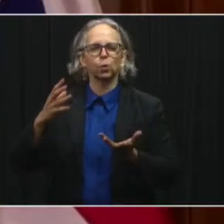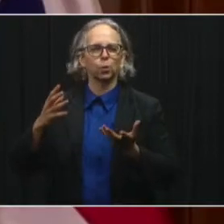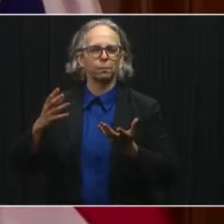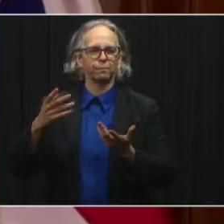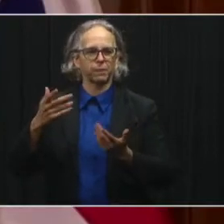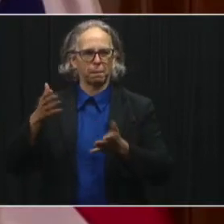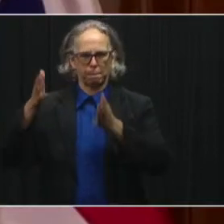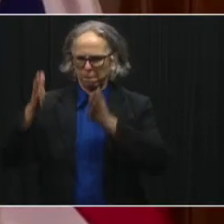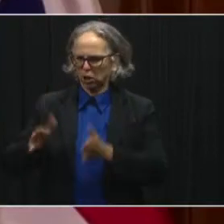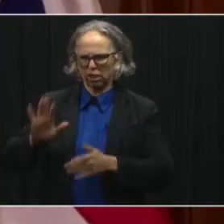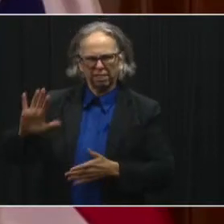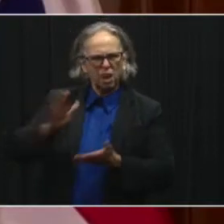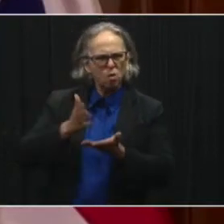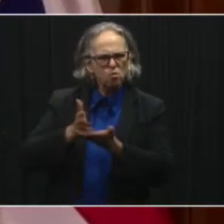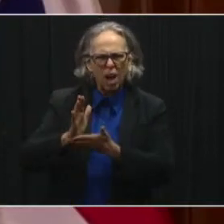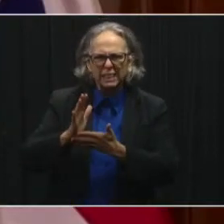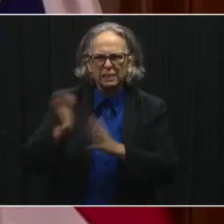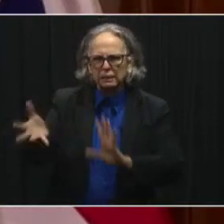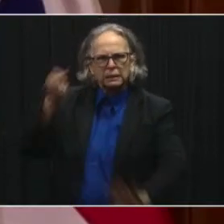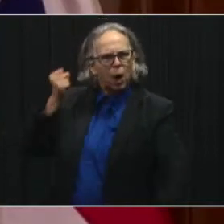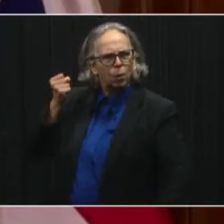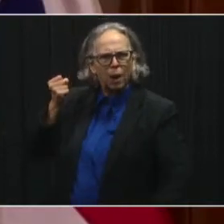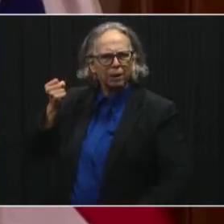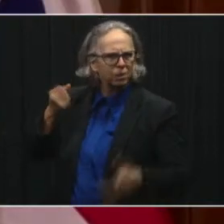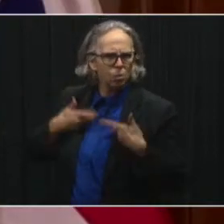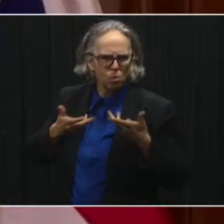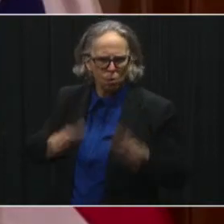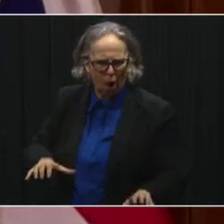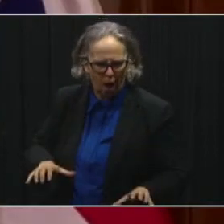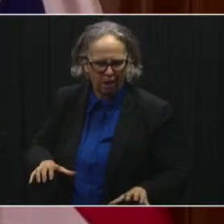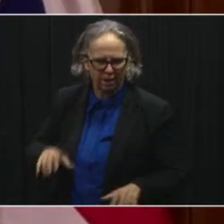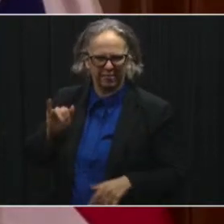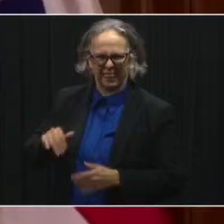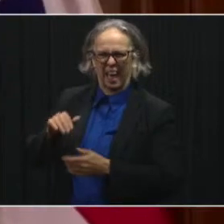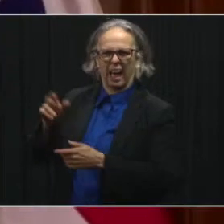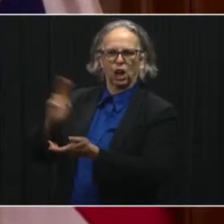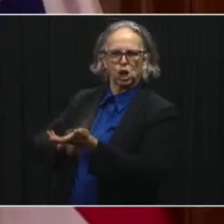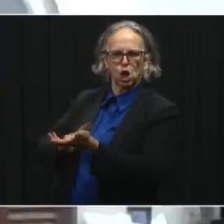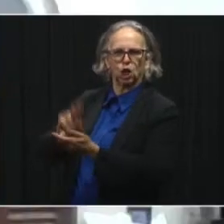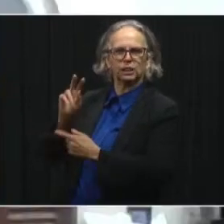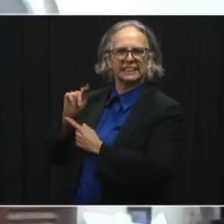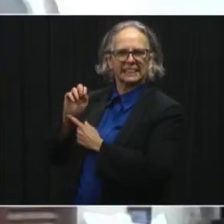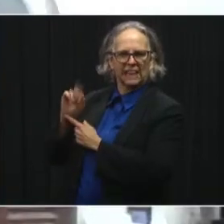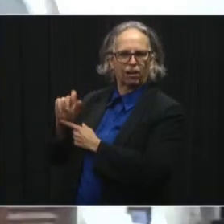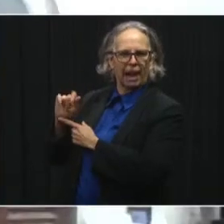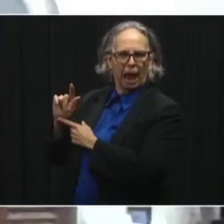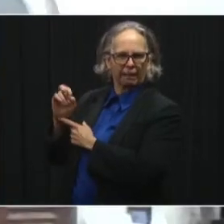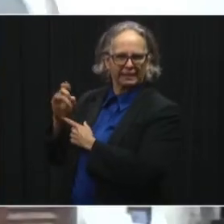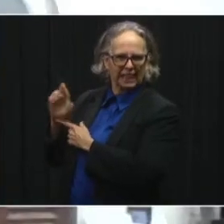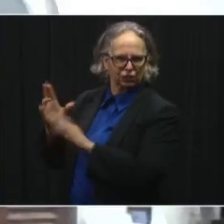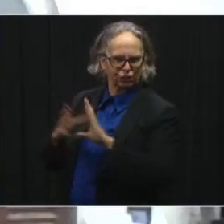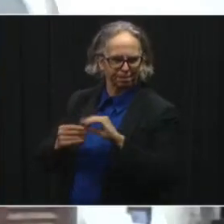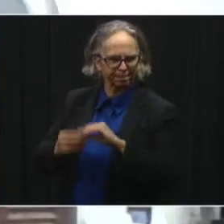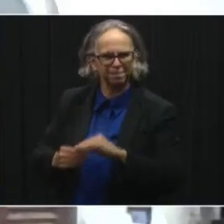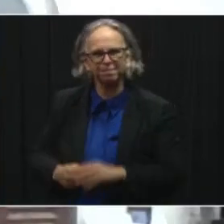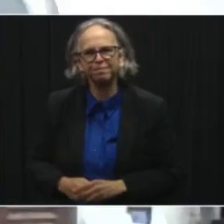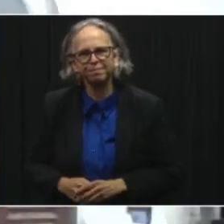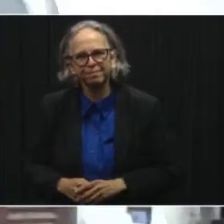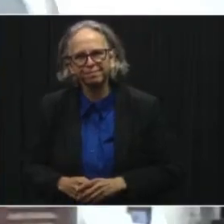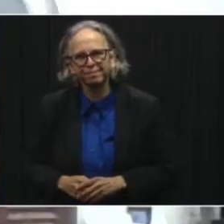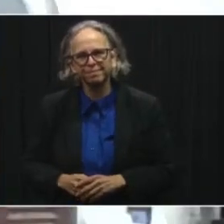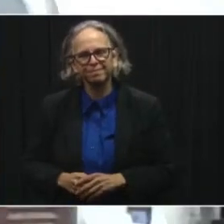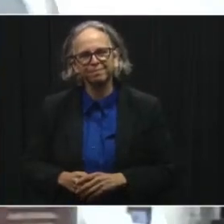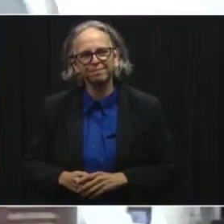decide whether they get vaccinated or not. And, you know, I certainly am